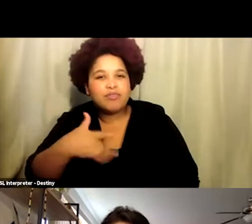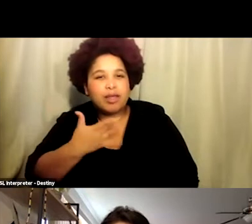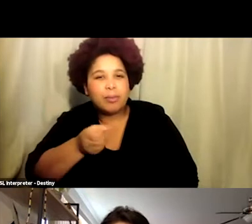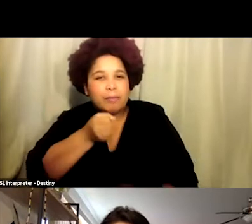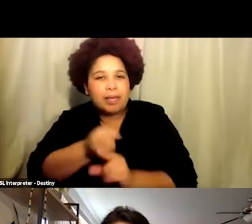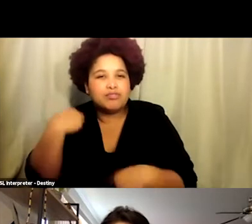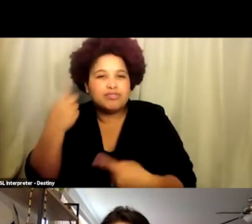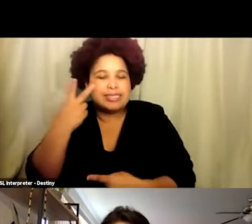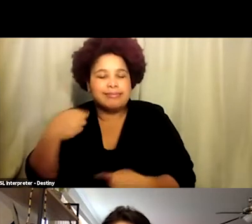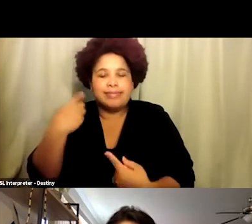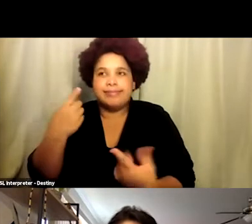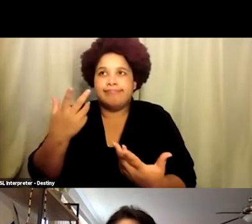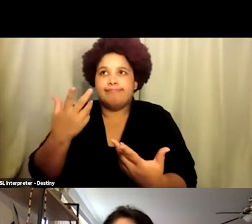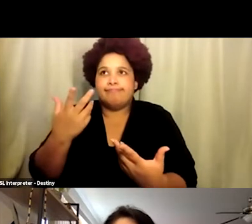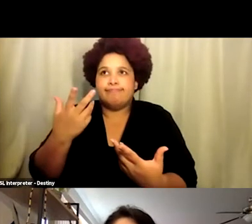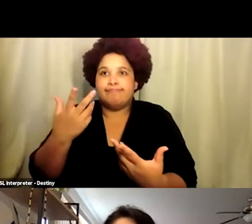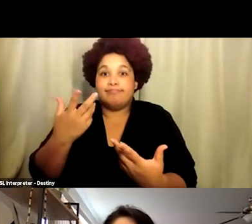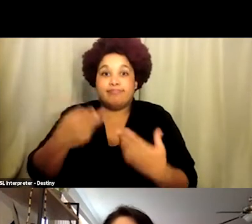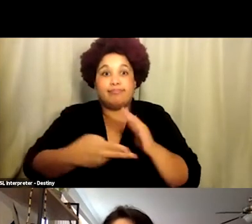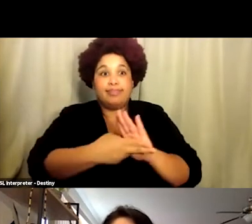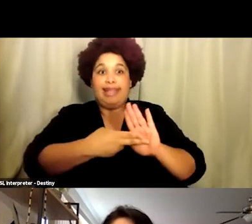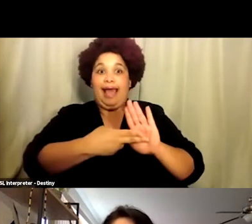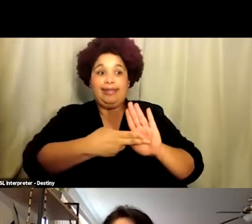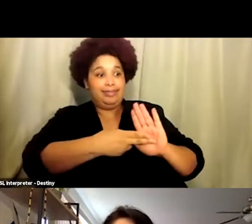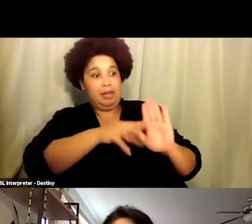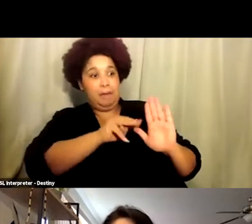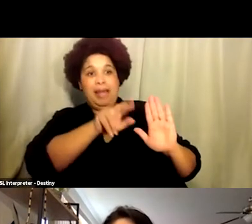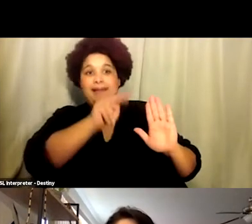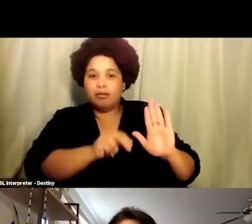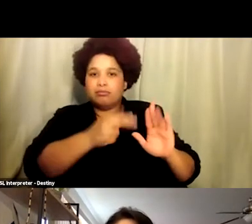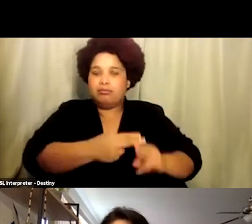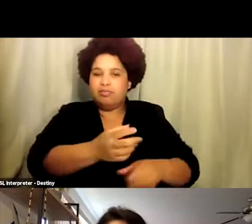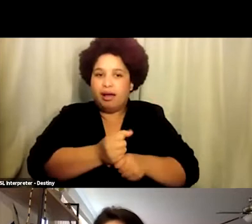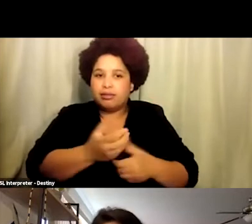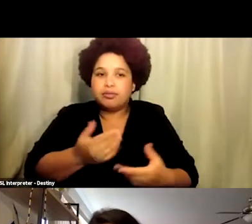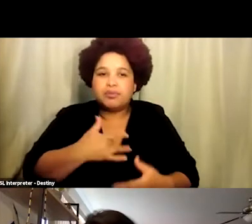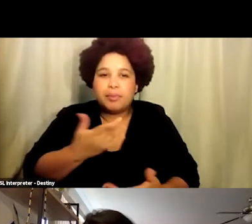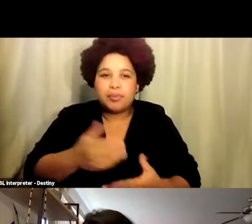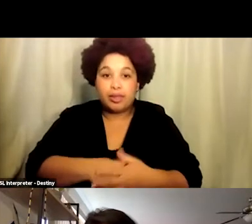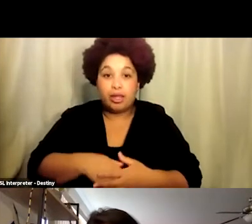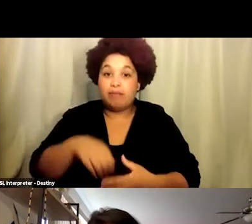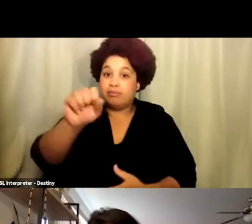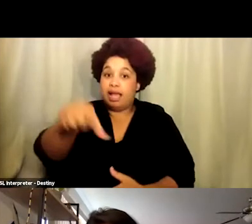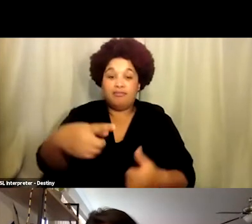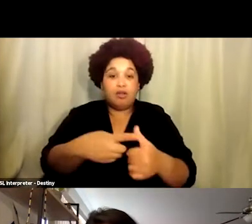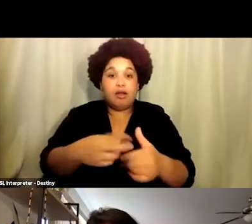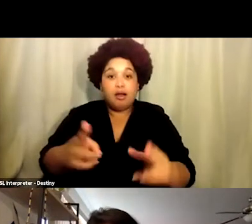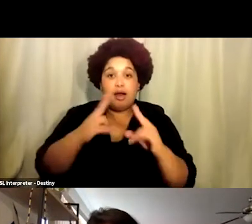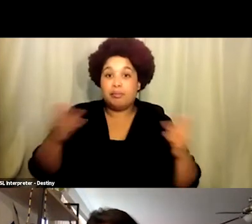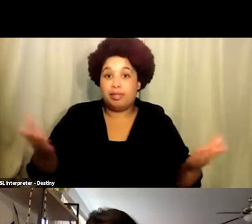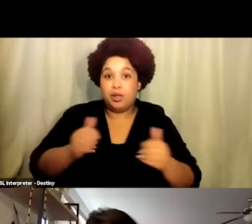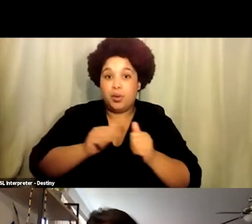seen since we've gotten status, casting status? Yeah. First of all, I'm gonna say it's an honor to be